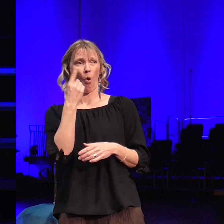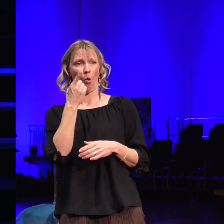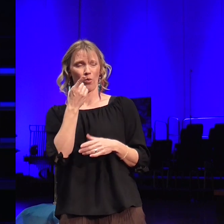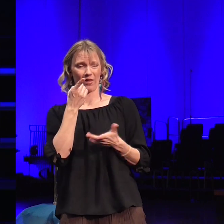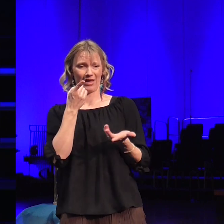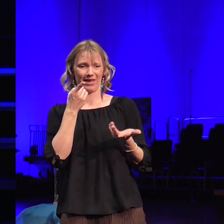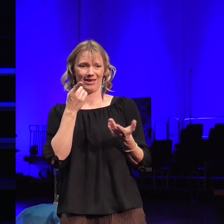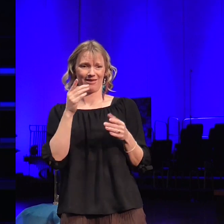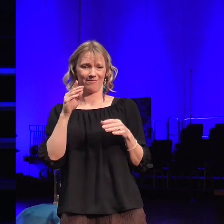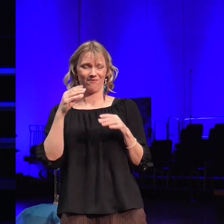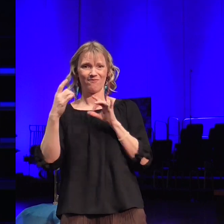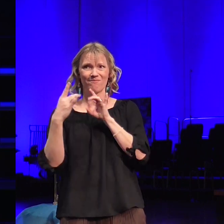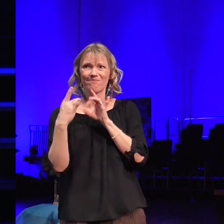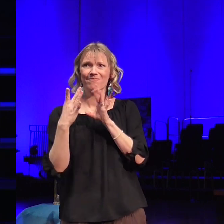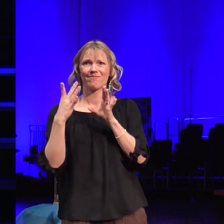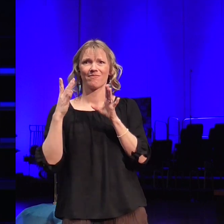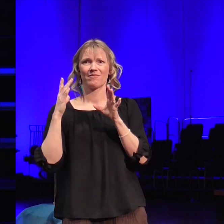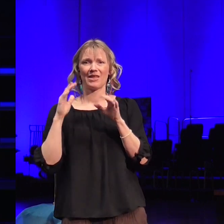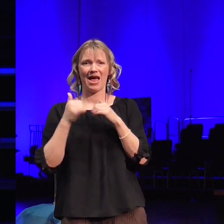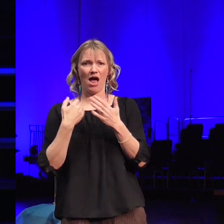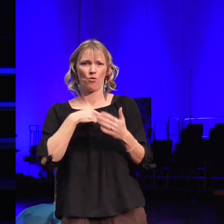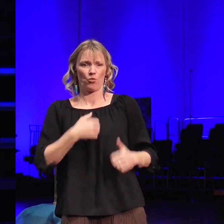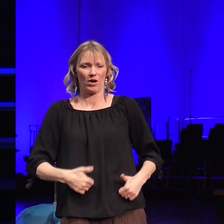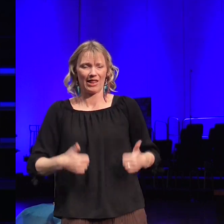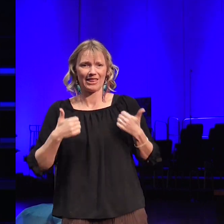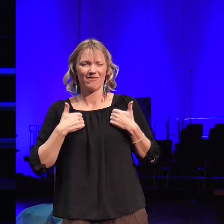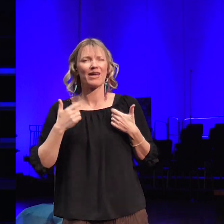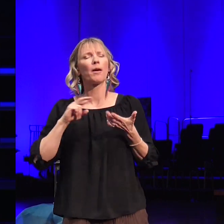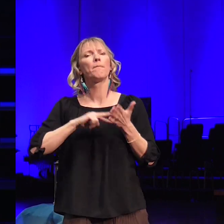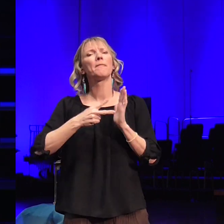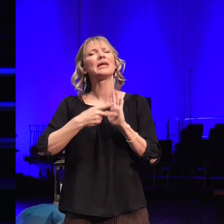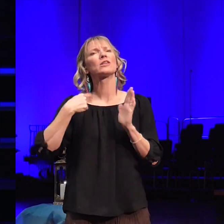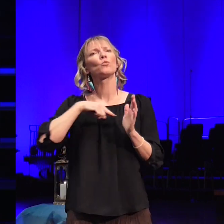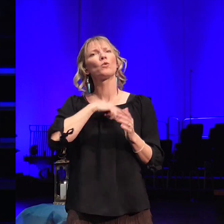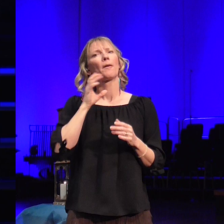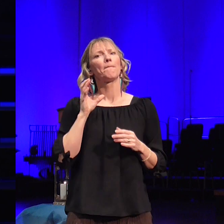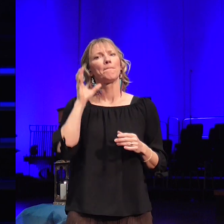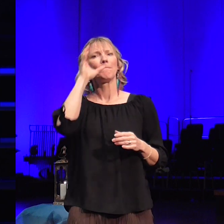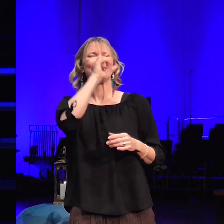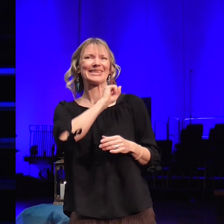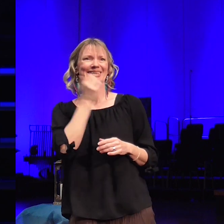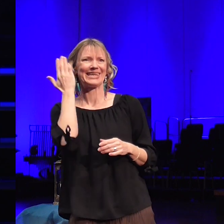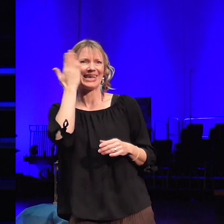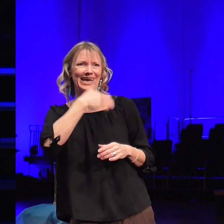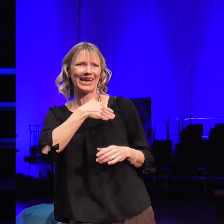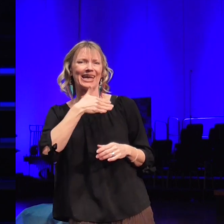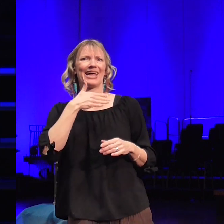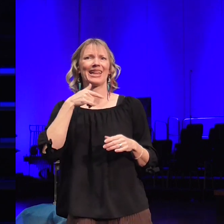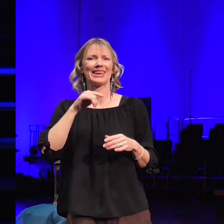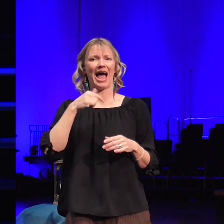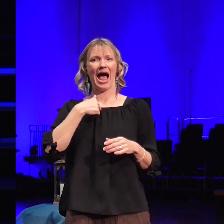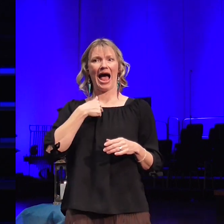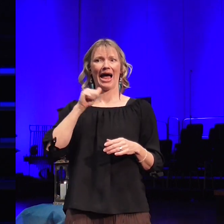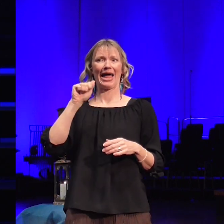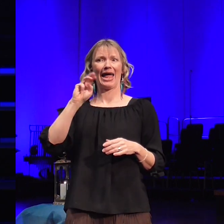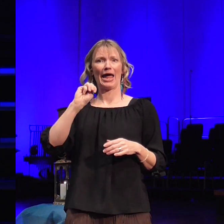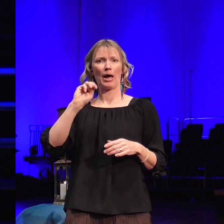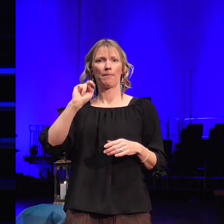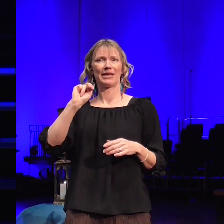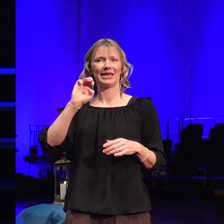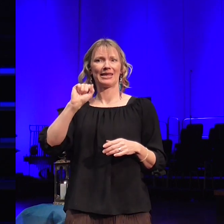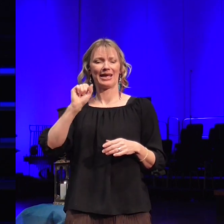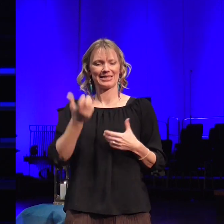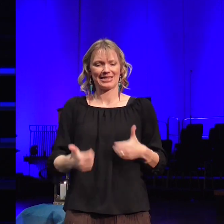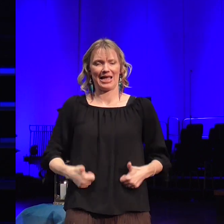we're living our life, we're missing this I amness that lives and breathes and has itself through each one of